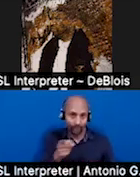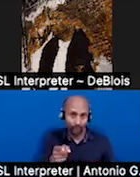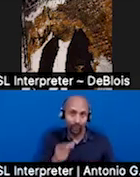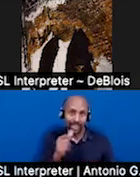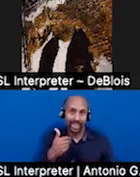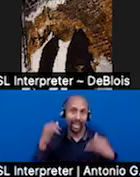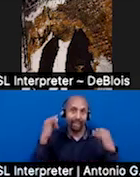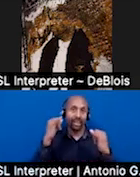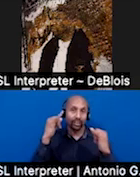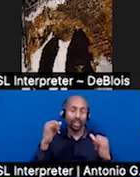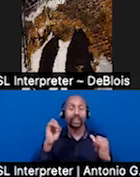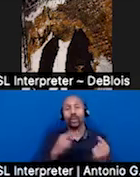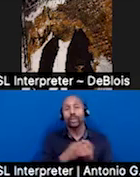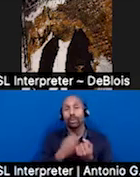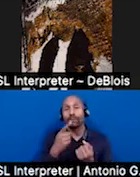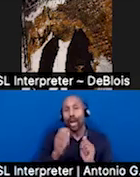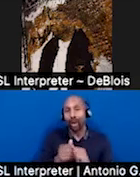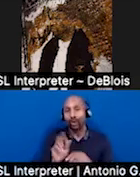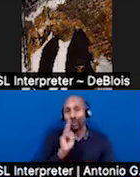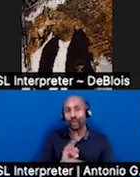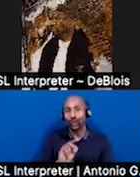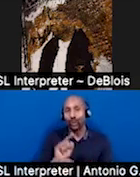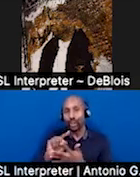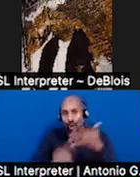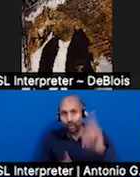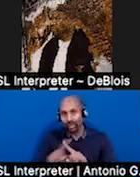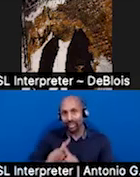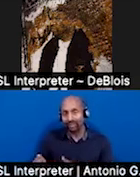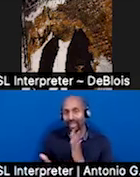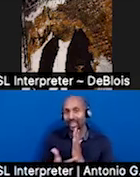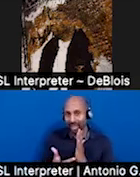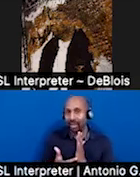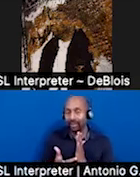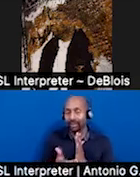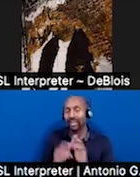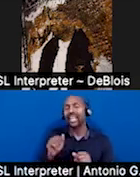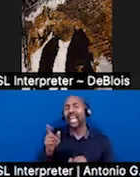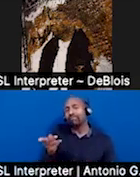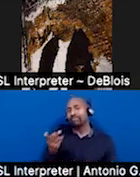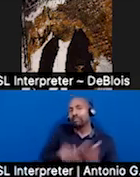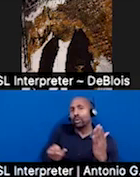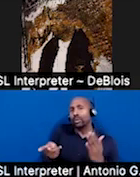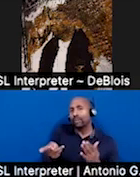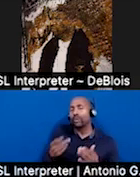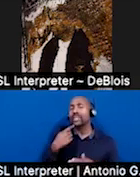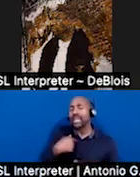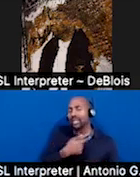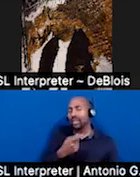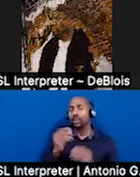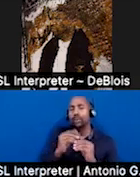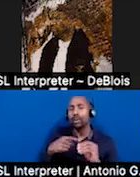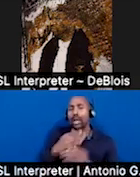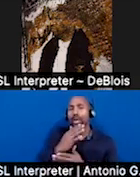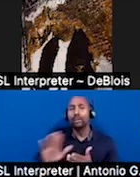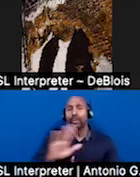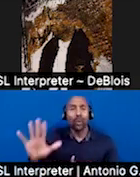instruction or support in how to use those technologies. Could you tell us a little bit more about some of those barriers you've